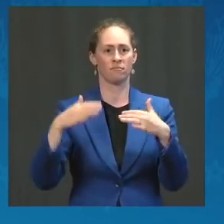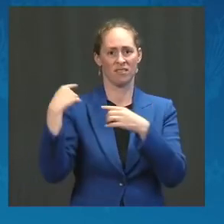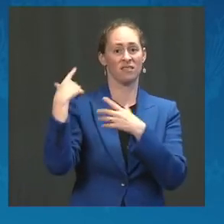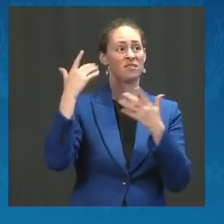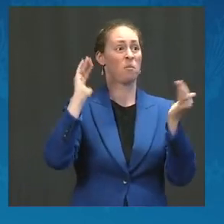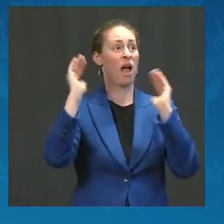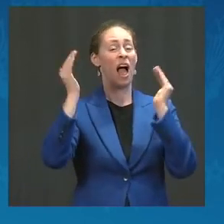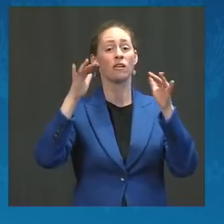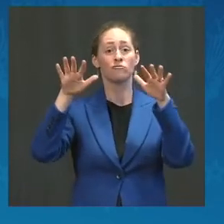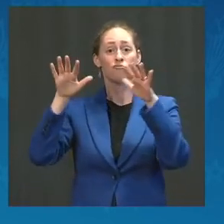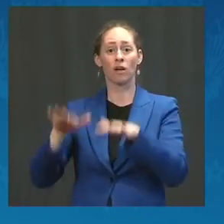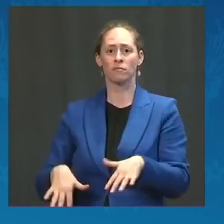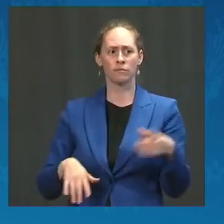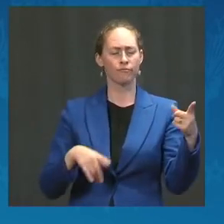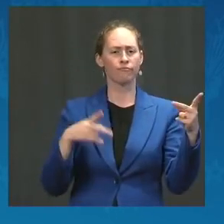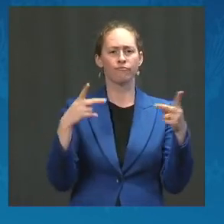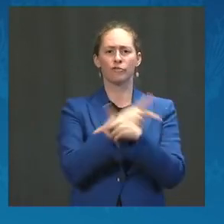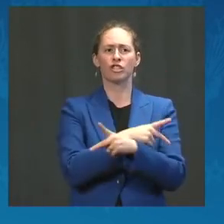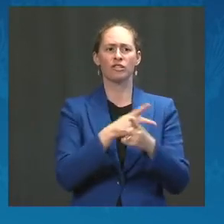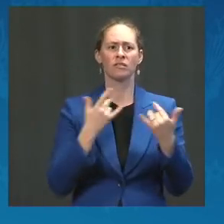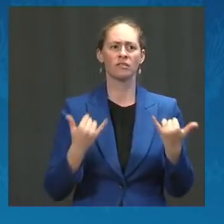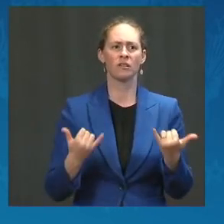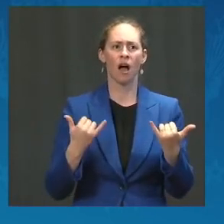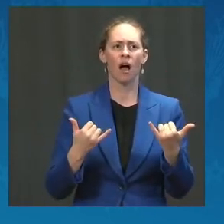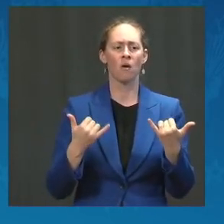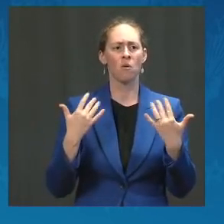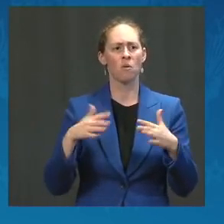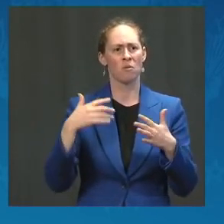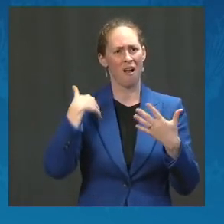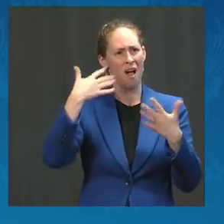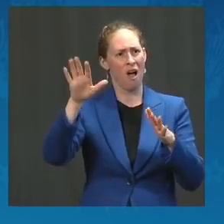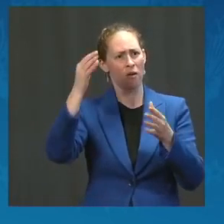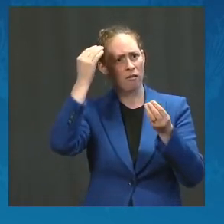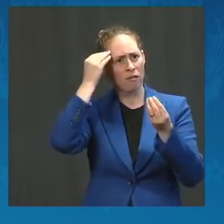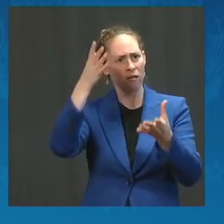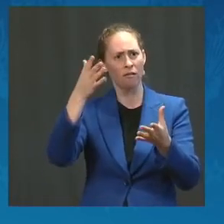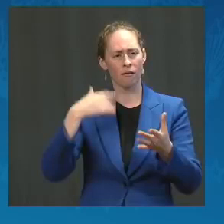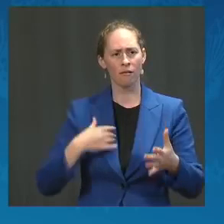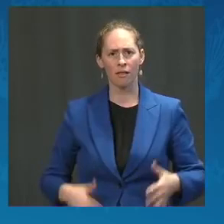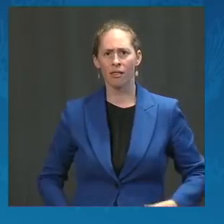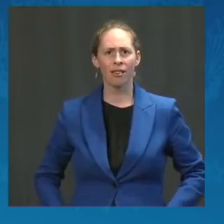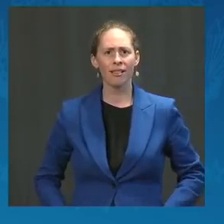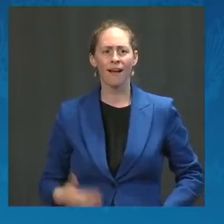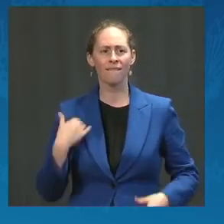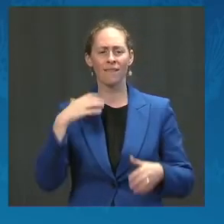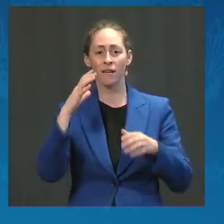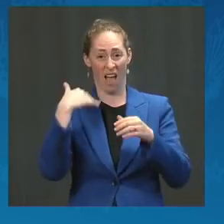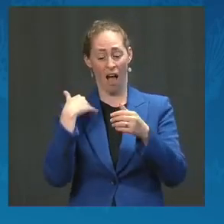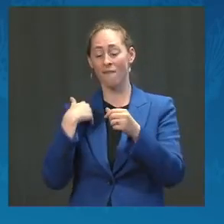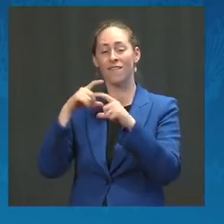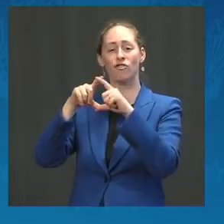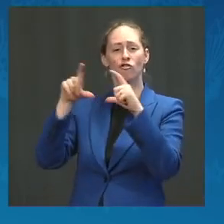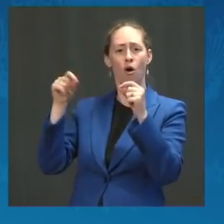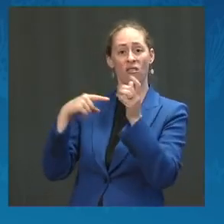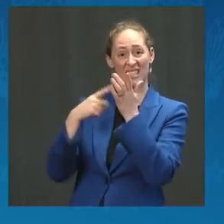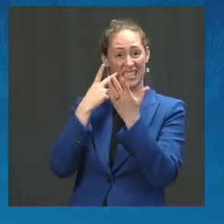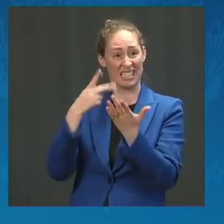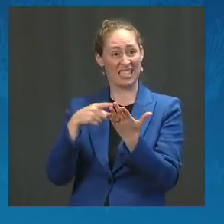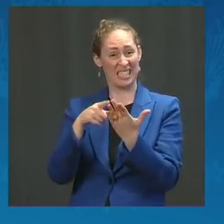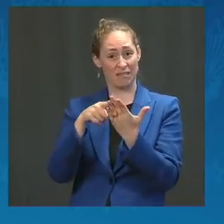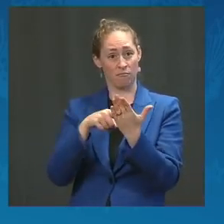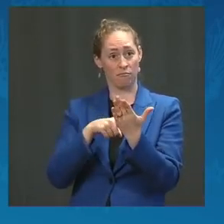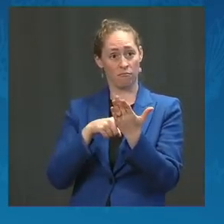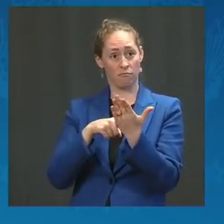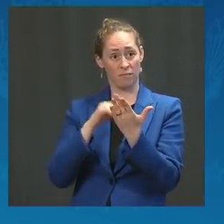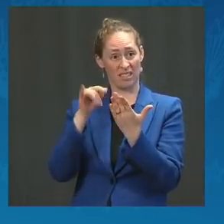my pocket. I hope I have it with me. carry a card in my pocket with the number of Americans dead from COVID-19. As